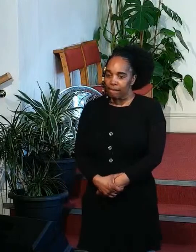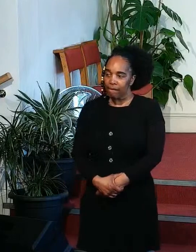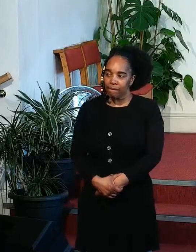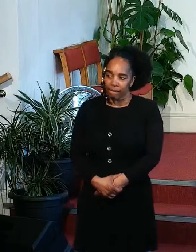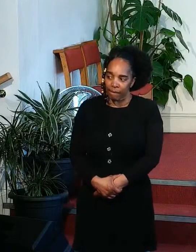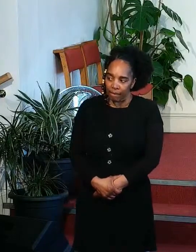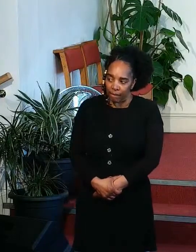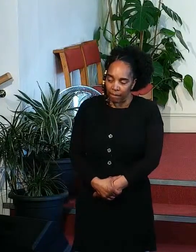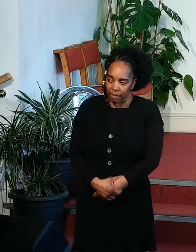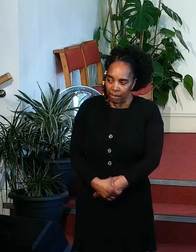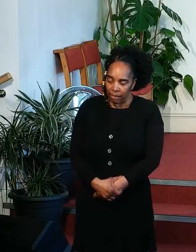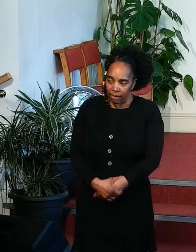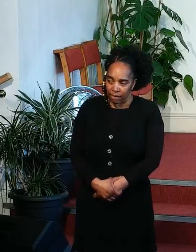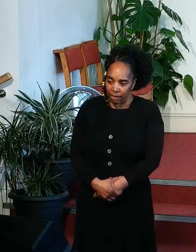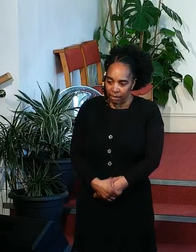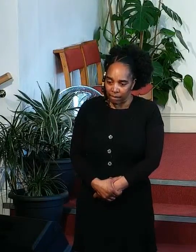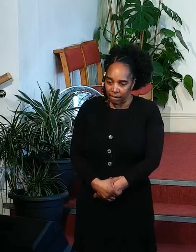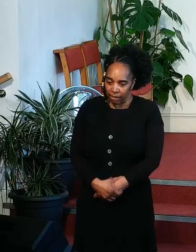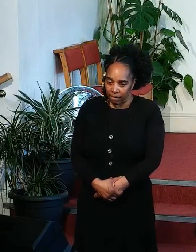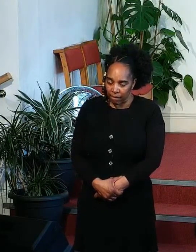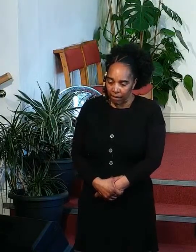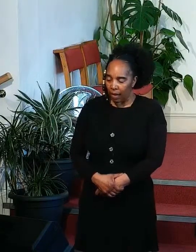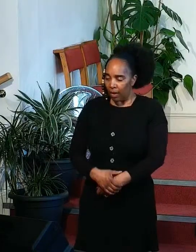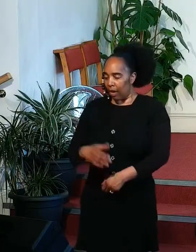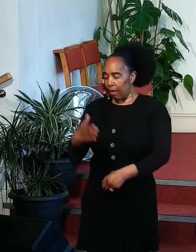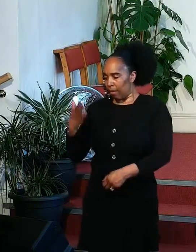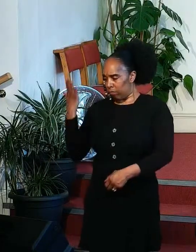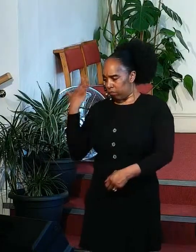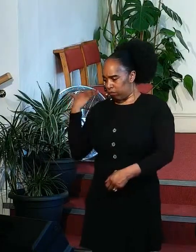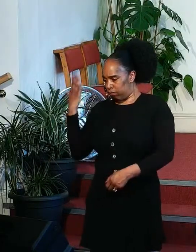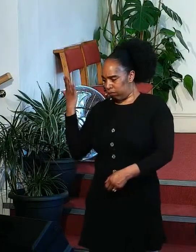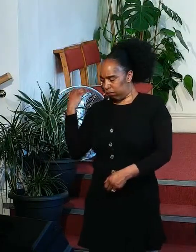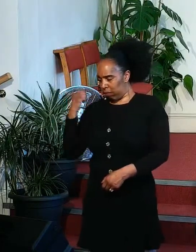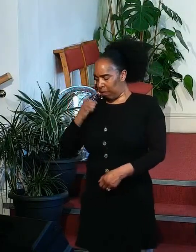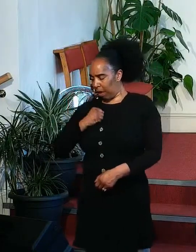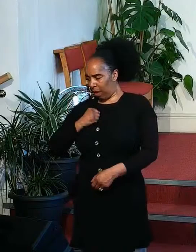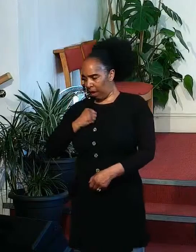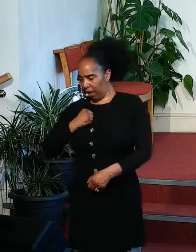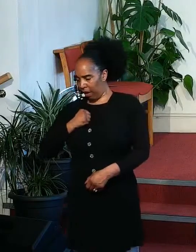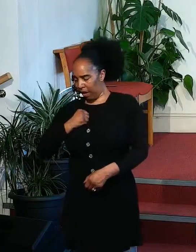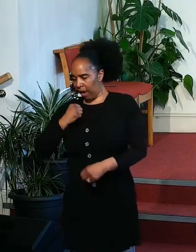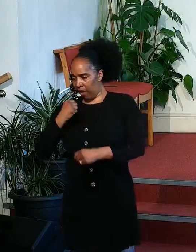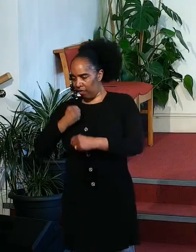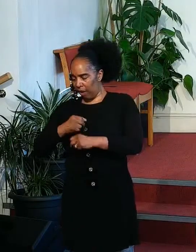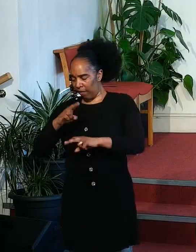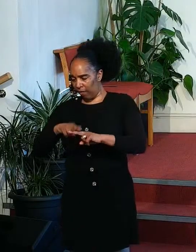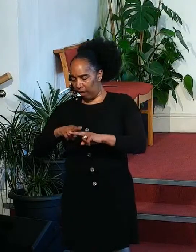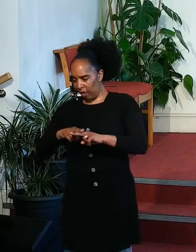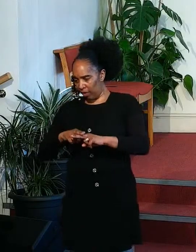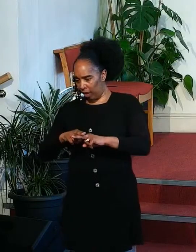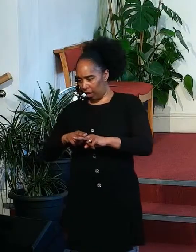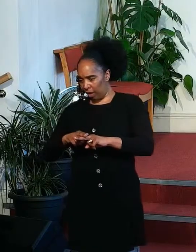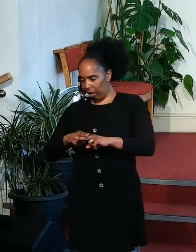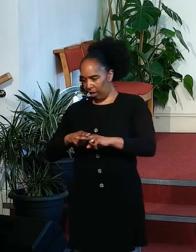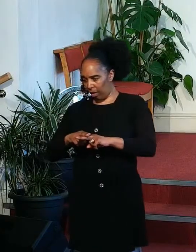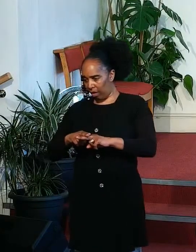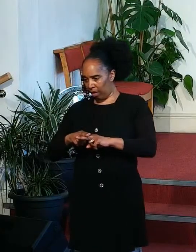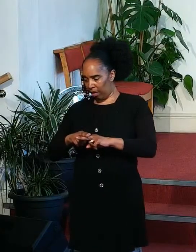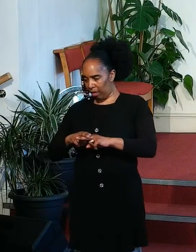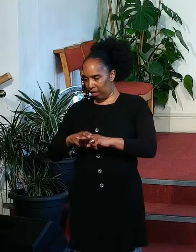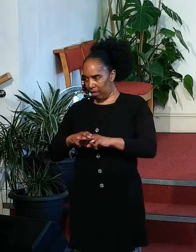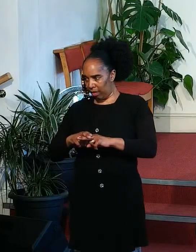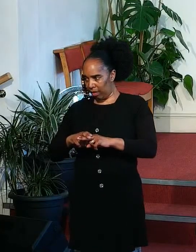I was just going to say, what happened in my grandparents' time? Men has increased in knowledge, and you categorized